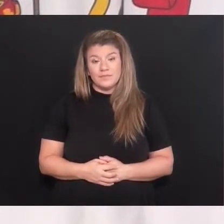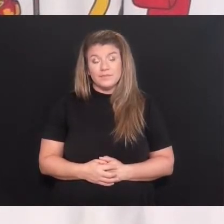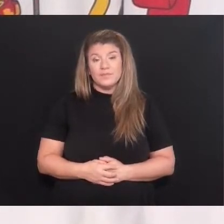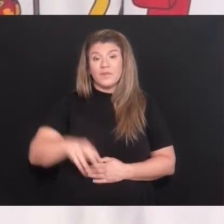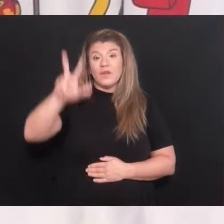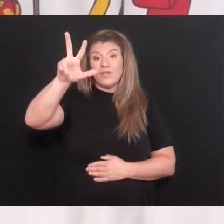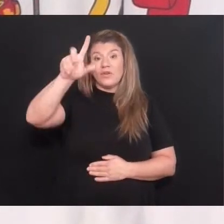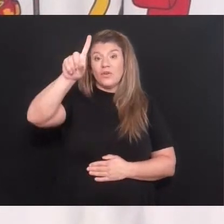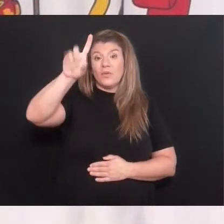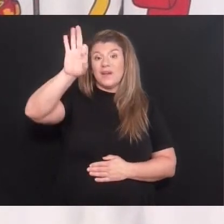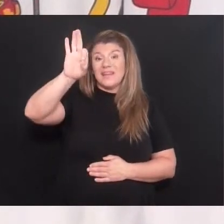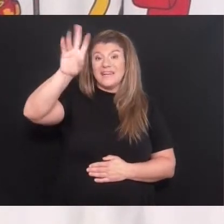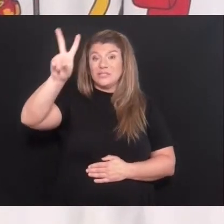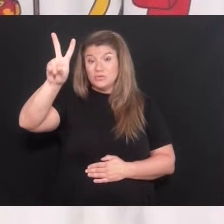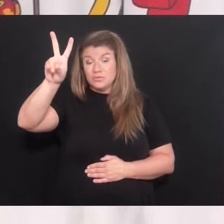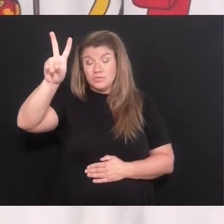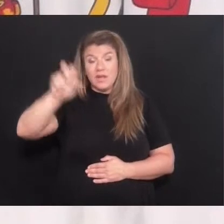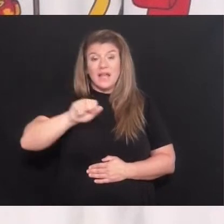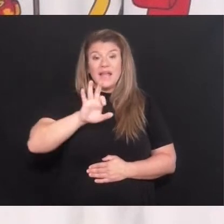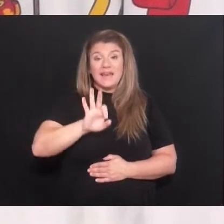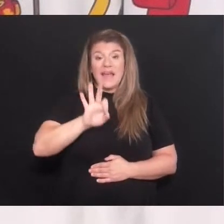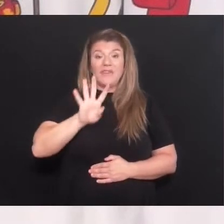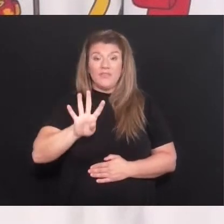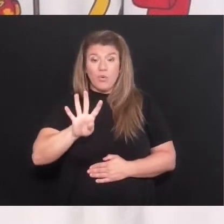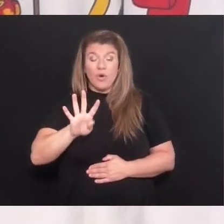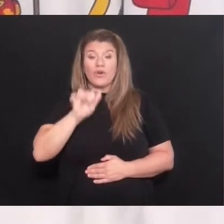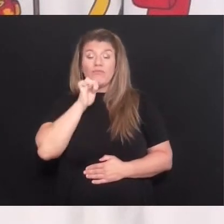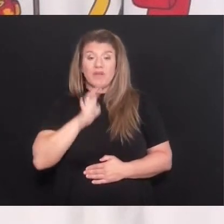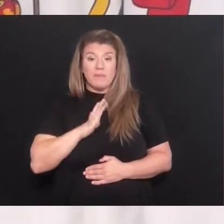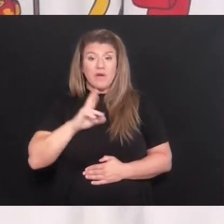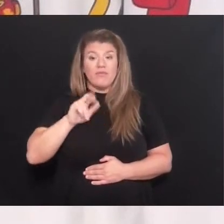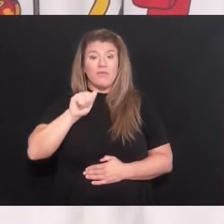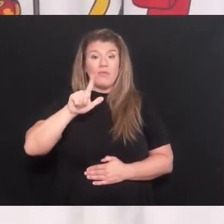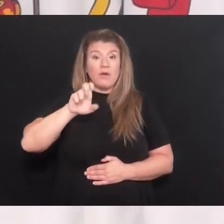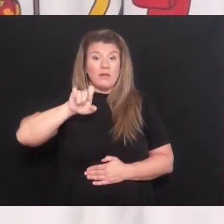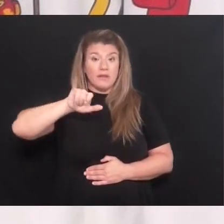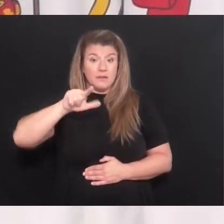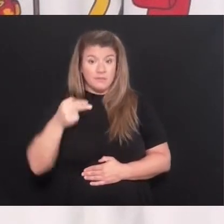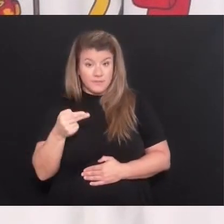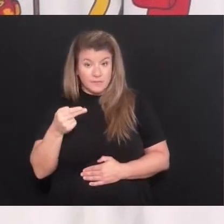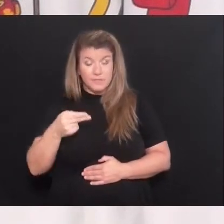The 3,192nd death is a 94-year-old female from Raleigh County.